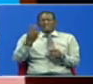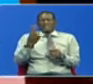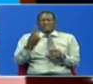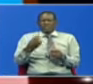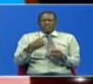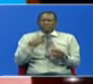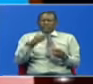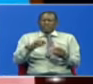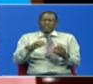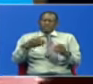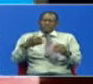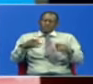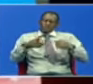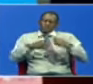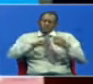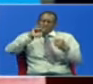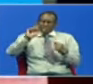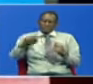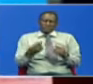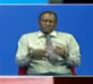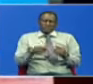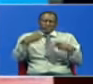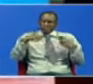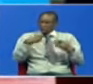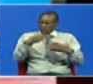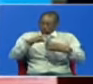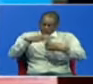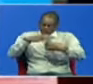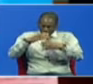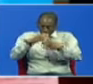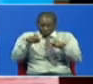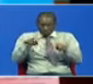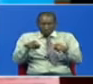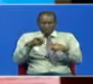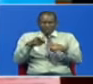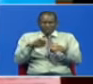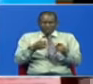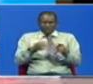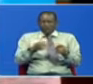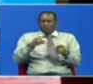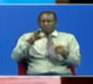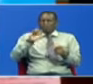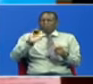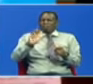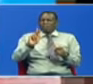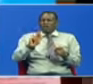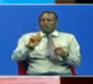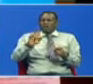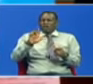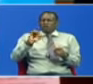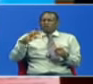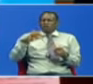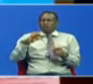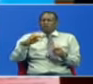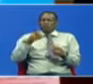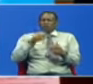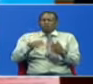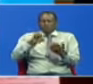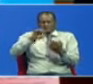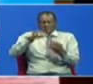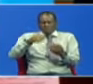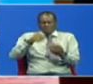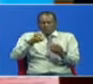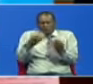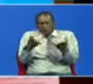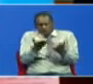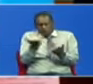the 6,000 samples that have been tested, it is from the backlog. What proportion of this is from the backlog that you had? And out of